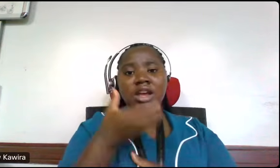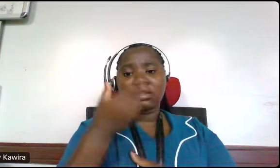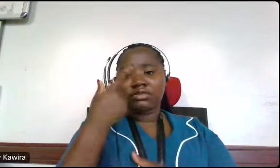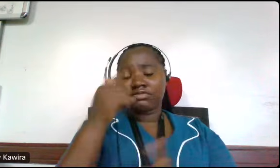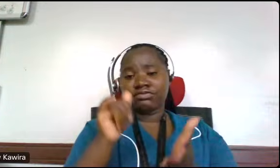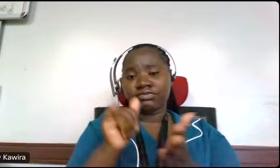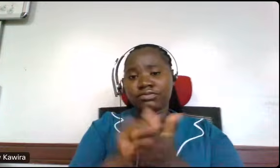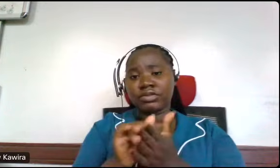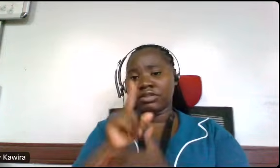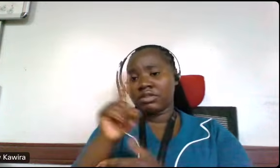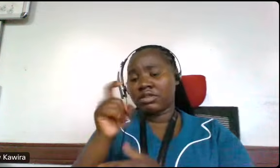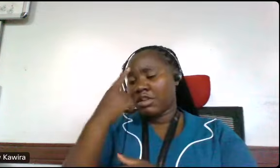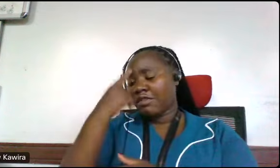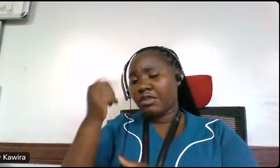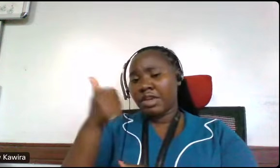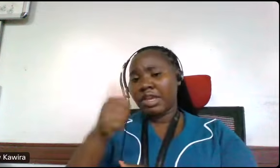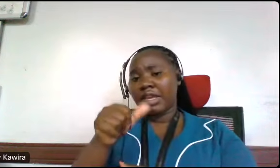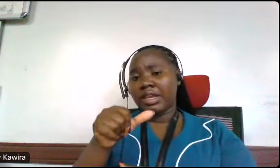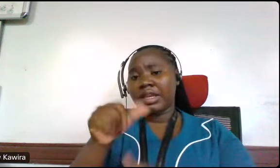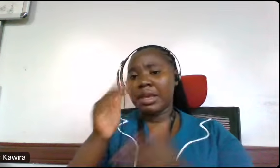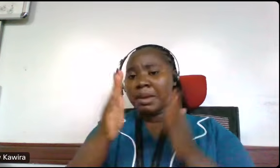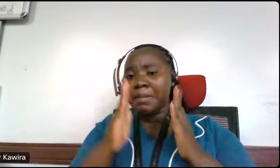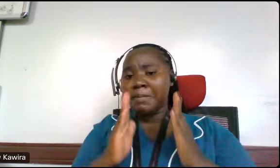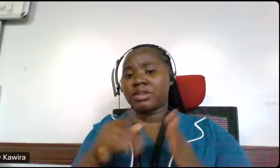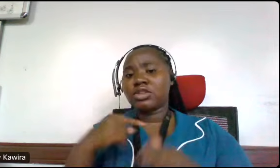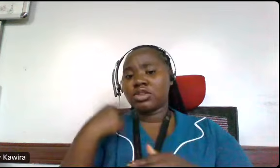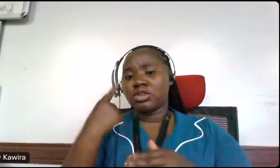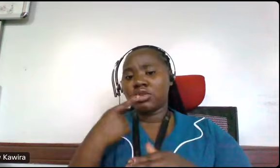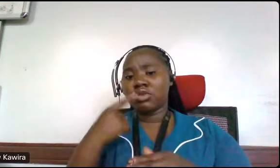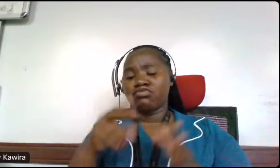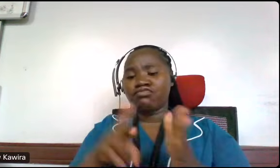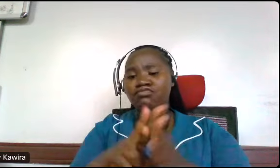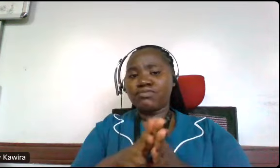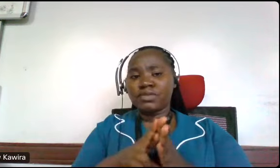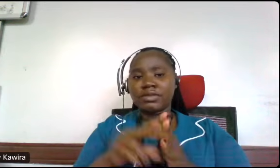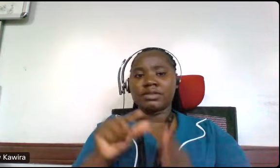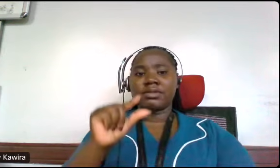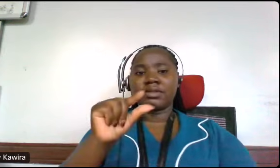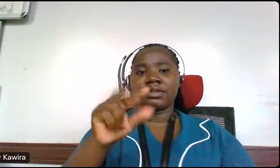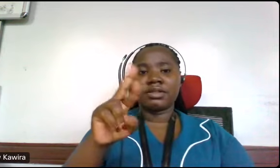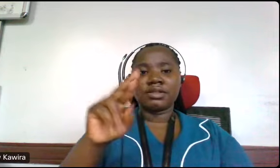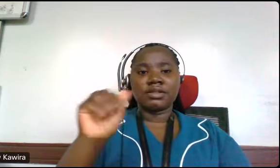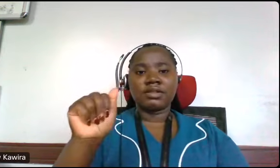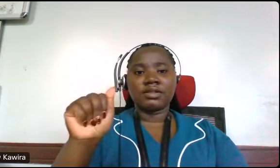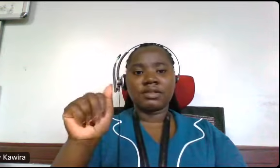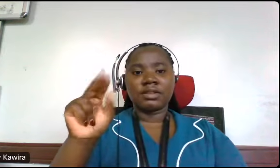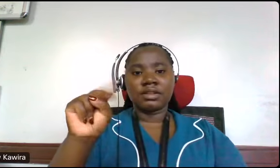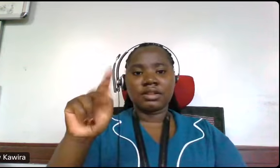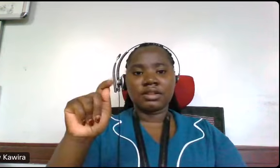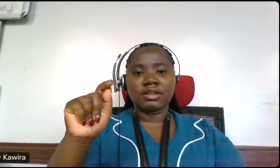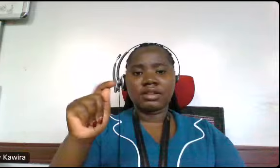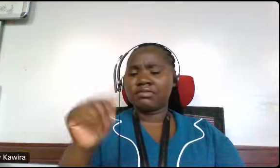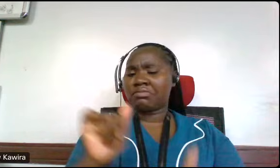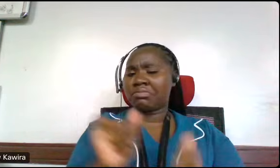who receives grants, how they issue eTIMS invoices? Yes, you have made it clear. They don't need